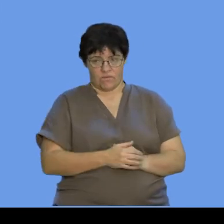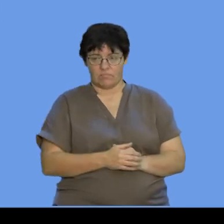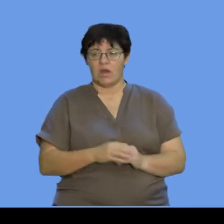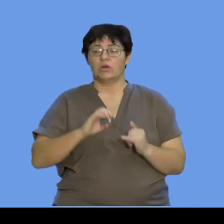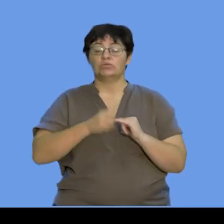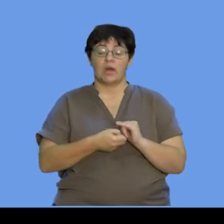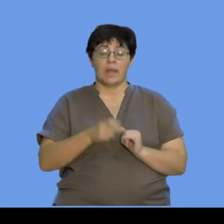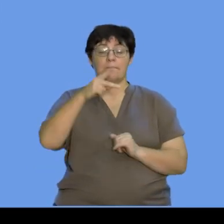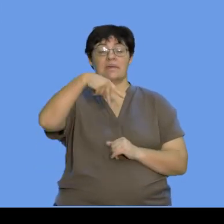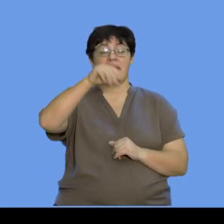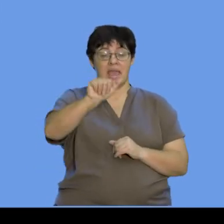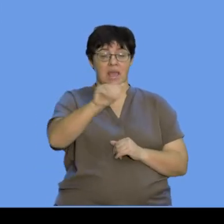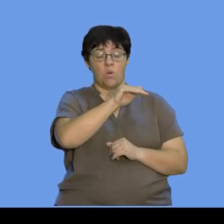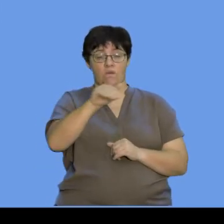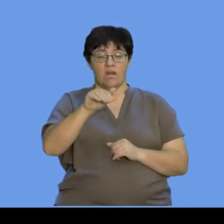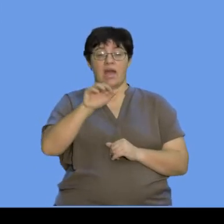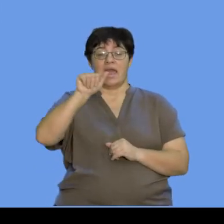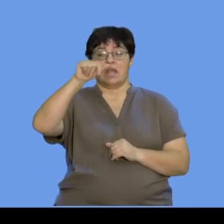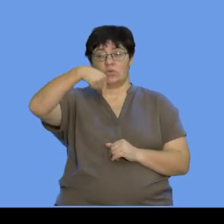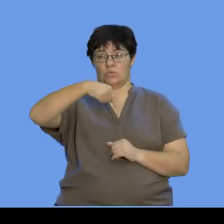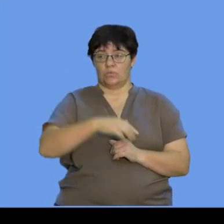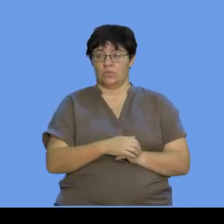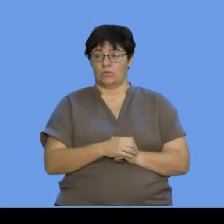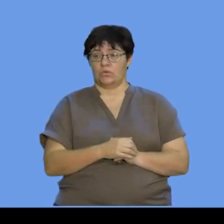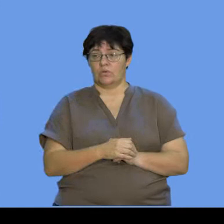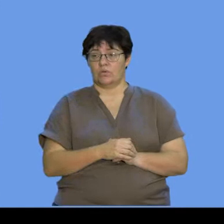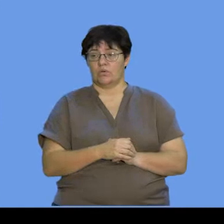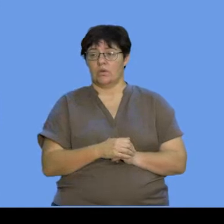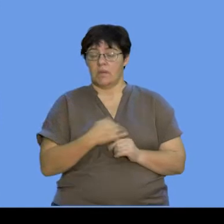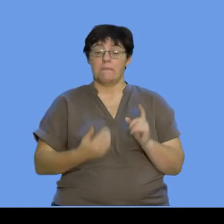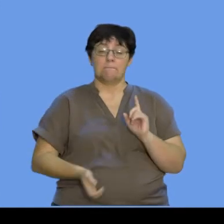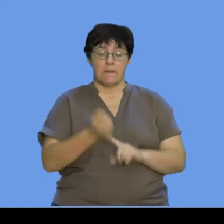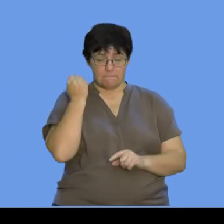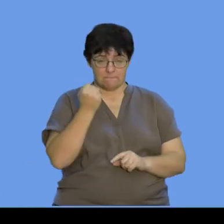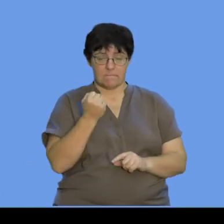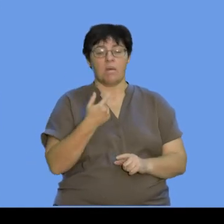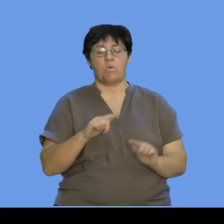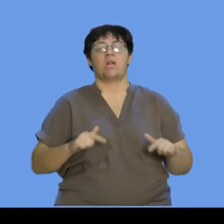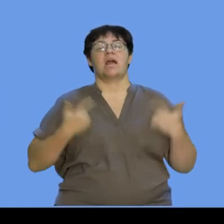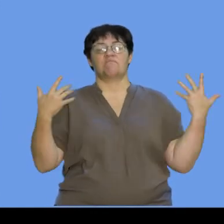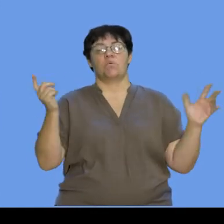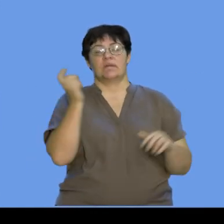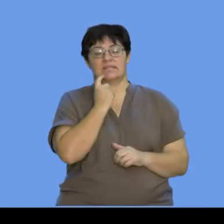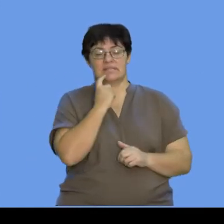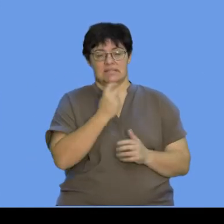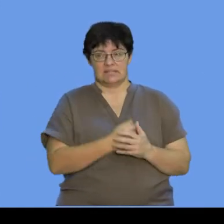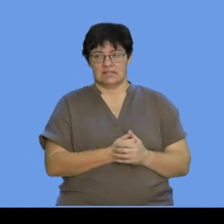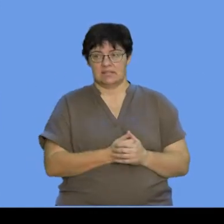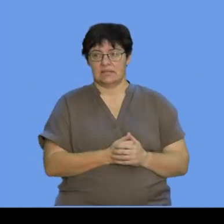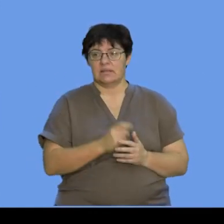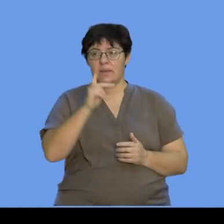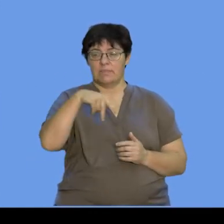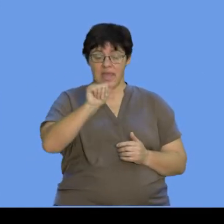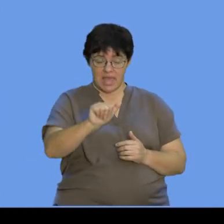divide. So I must try and find what is PA over AQ. If I can find that, then it will make my life easy,